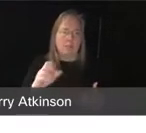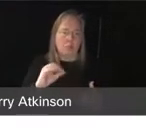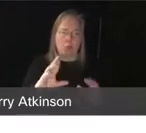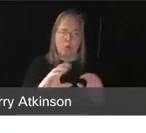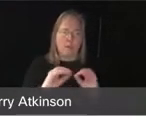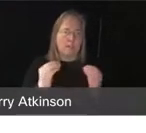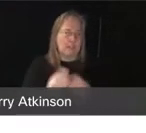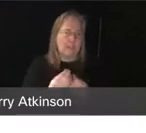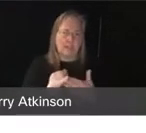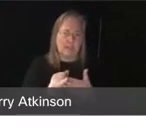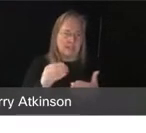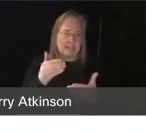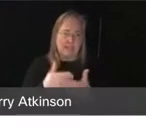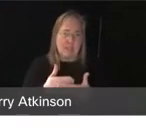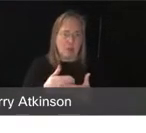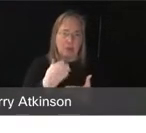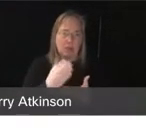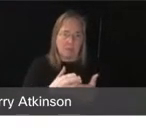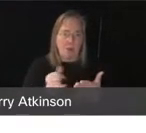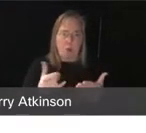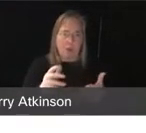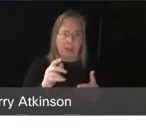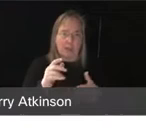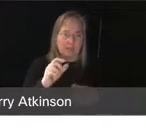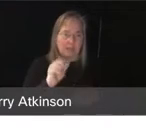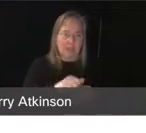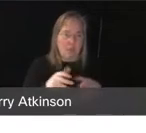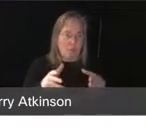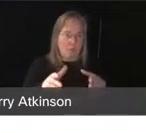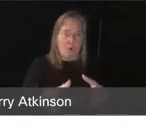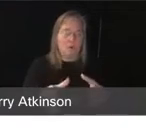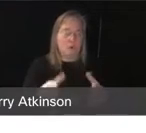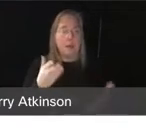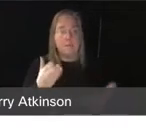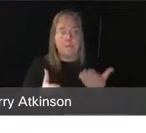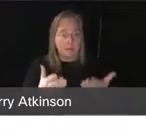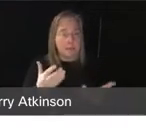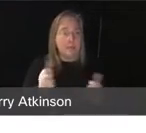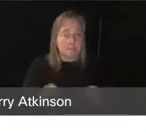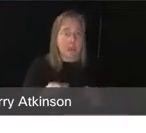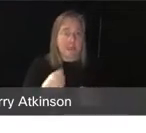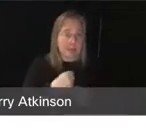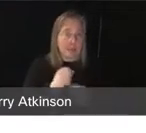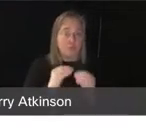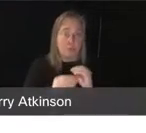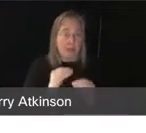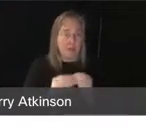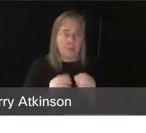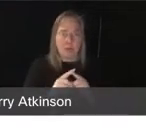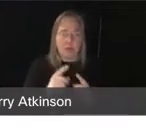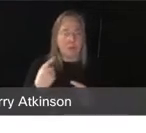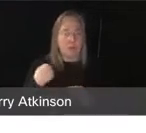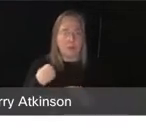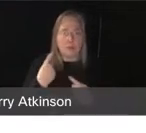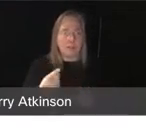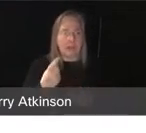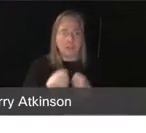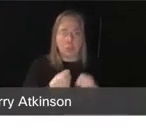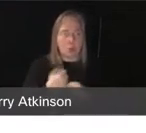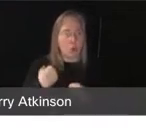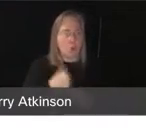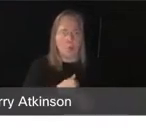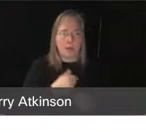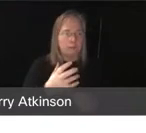are adjacent to some of the existing sidewalks, they may be able to make repairs. But this past year, I have received many